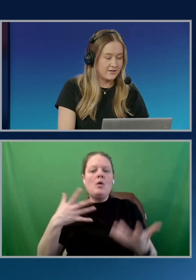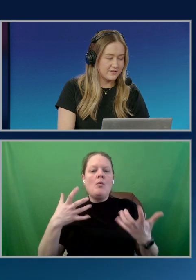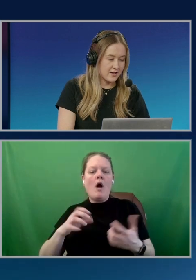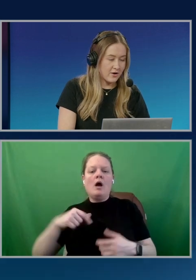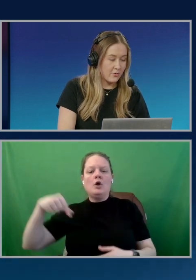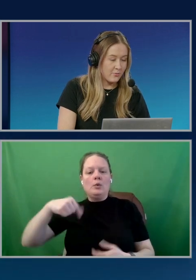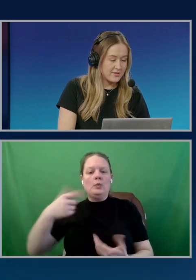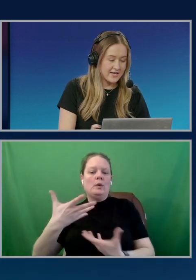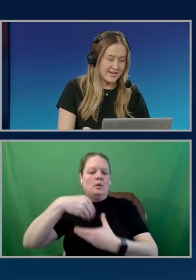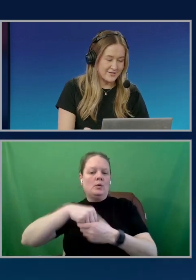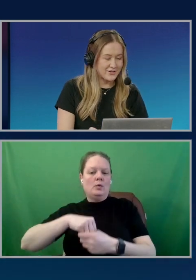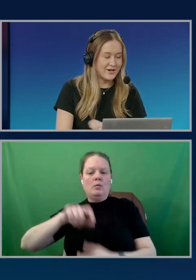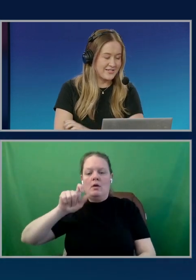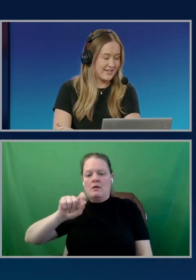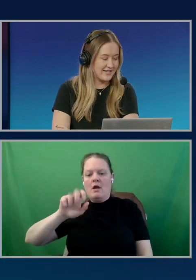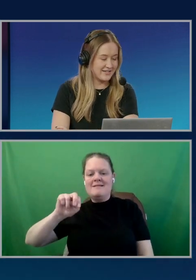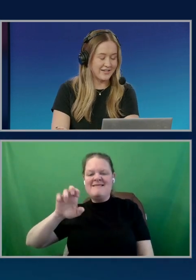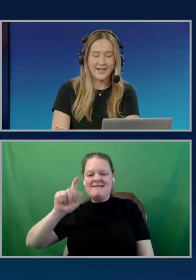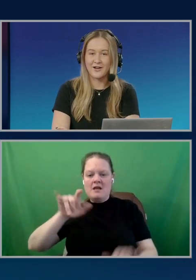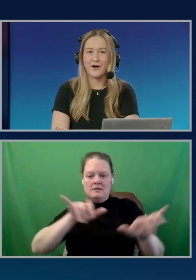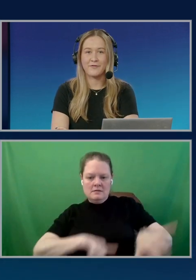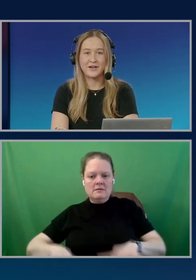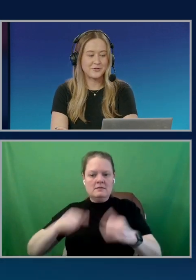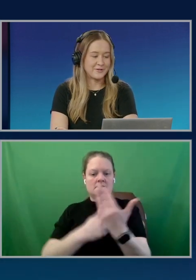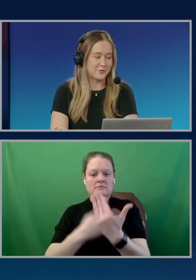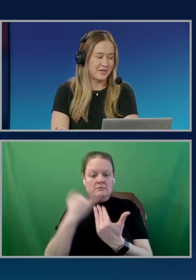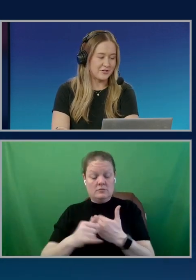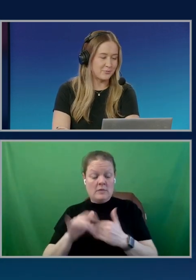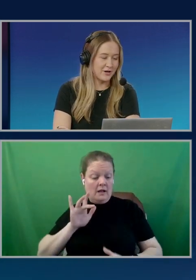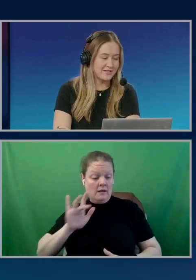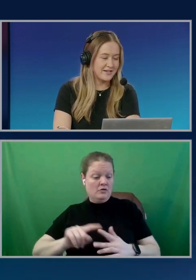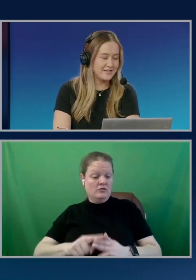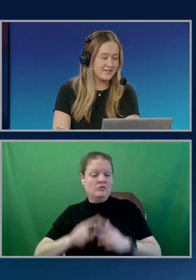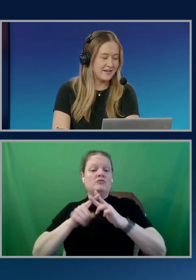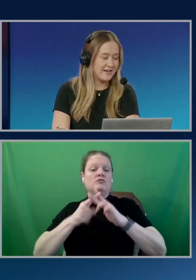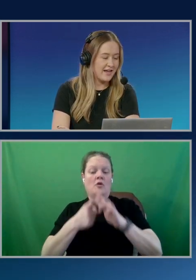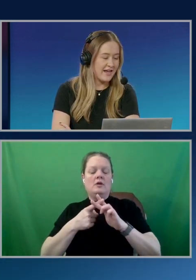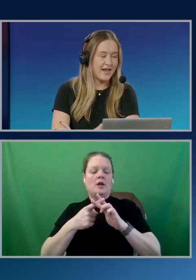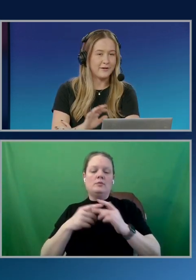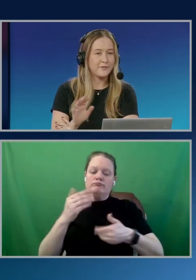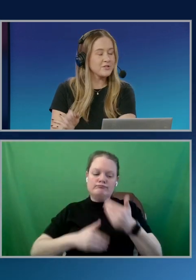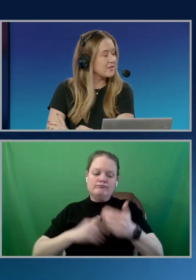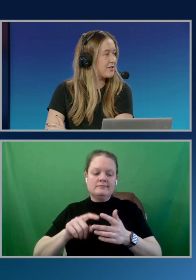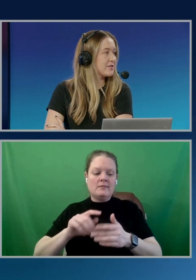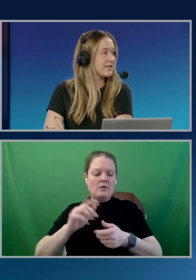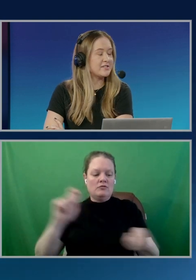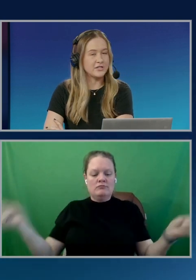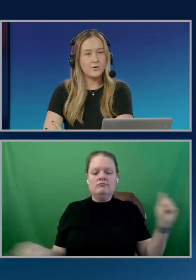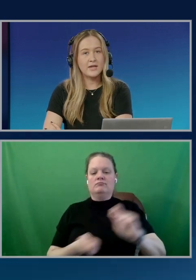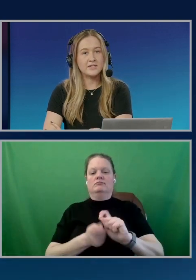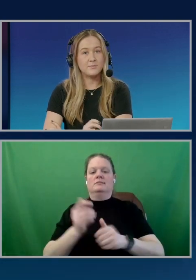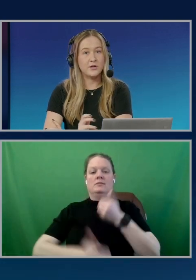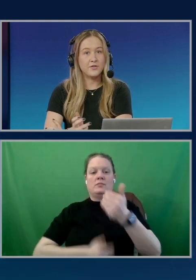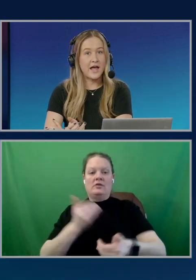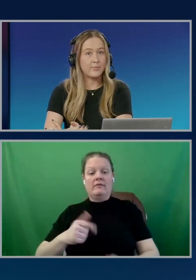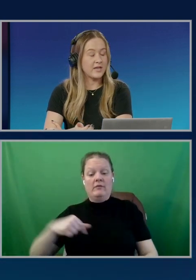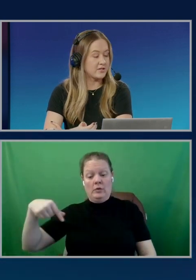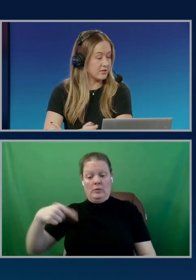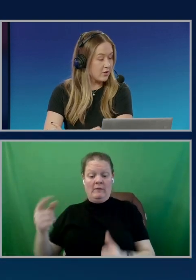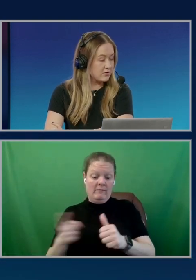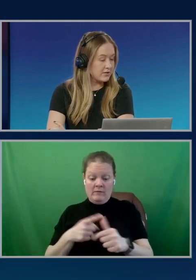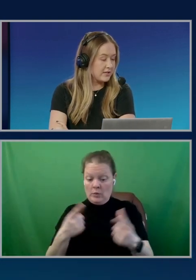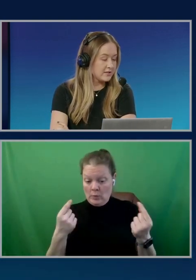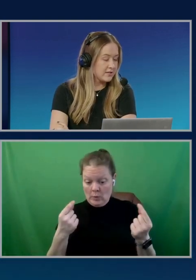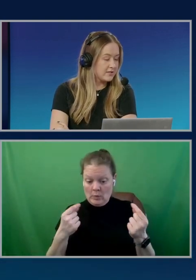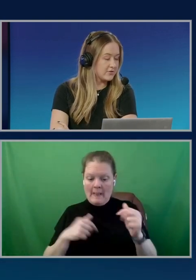So once I hit start, it's going to kick off that transformation process. And first, what Q is going to do is build the